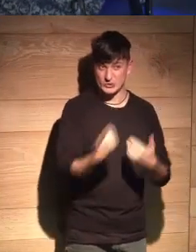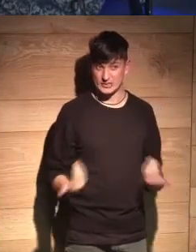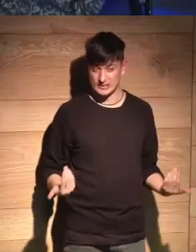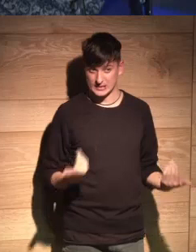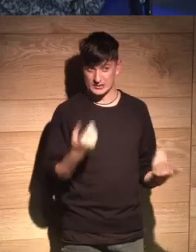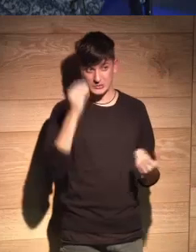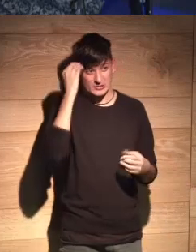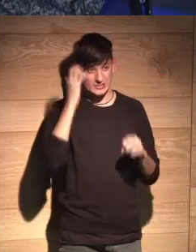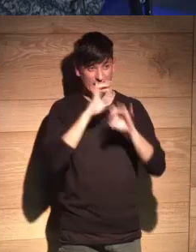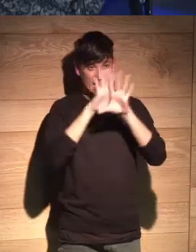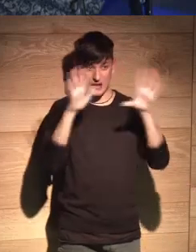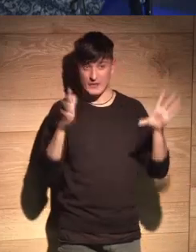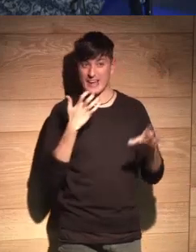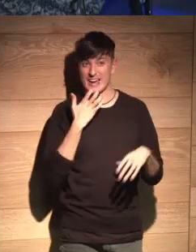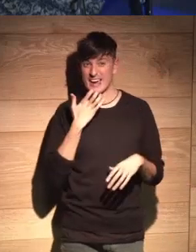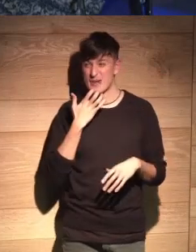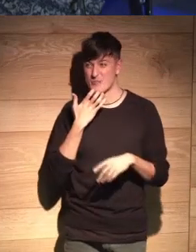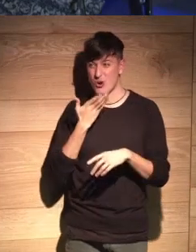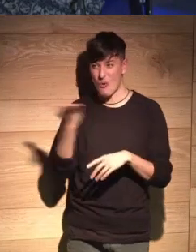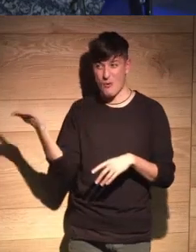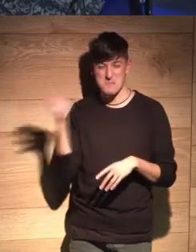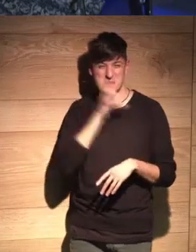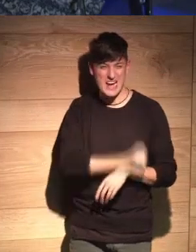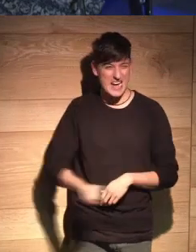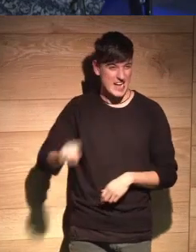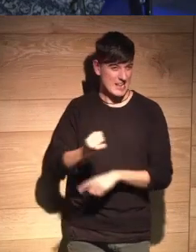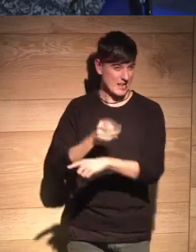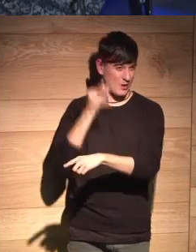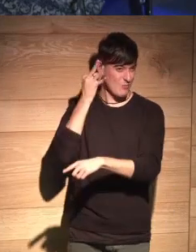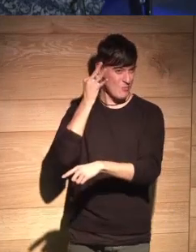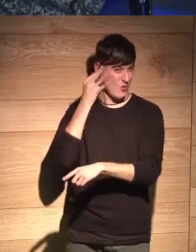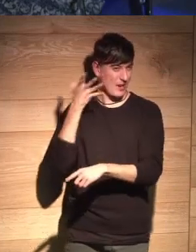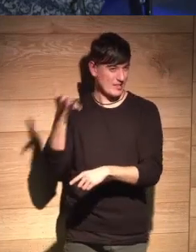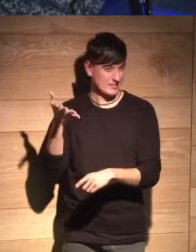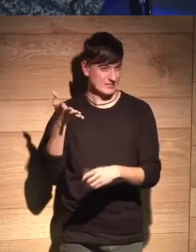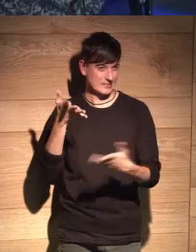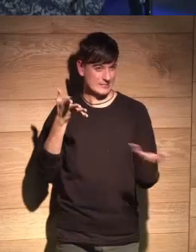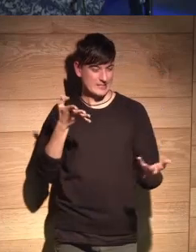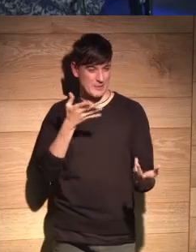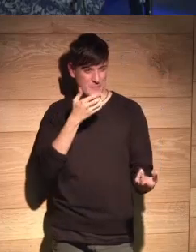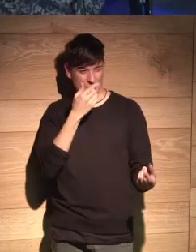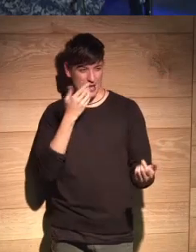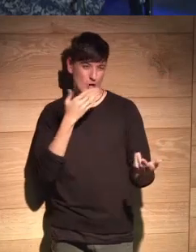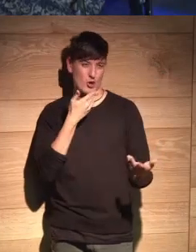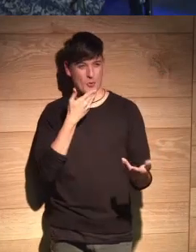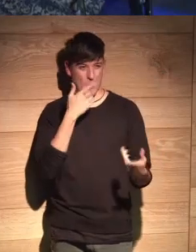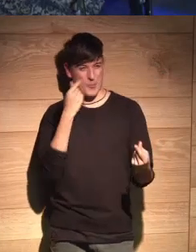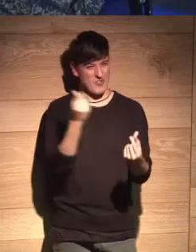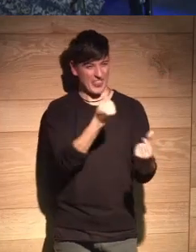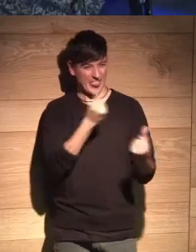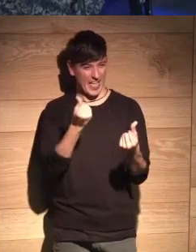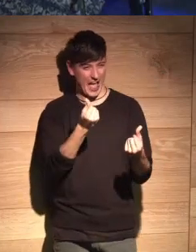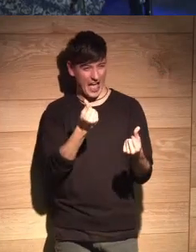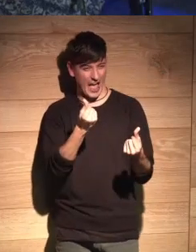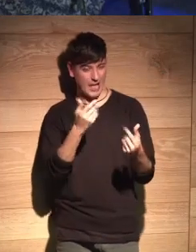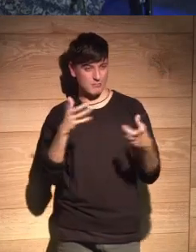that it is quite clear that we have 3 fantastic examples here with us of women who were breaking that